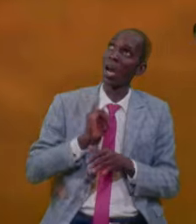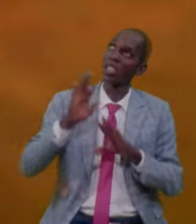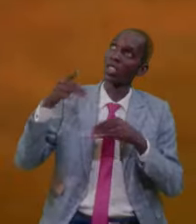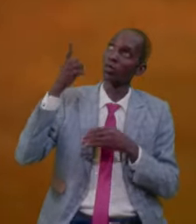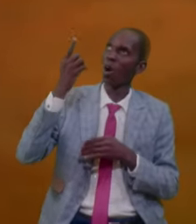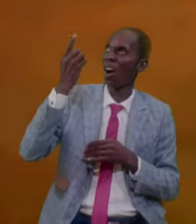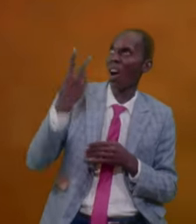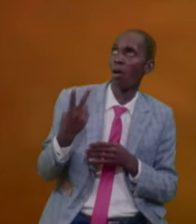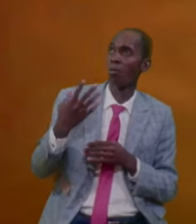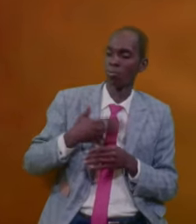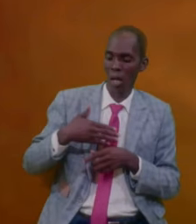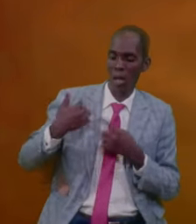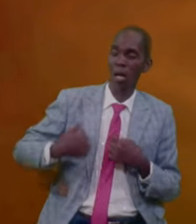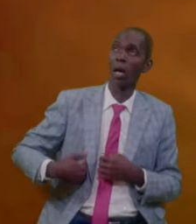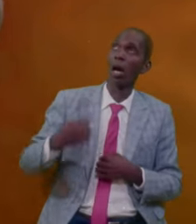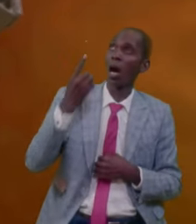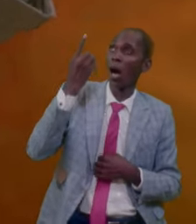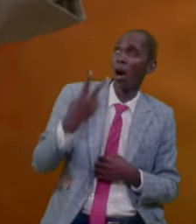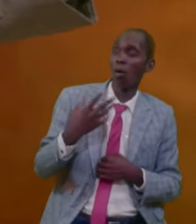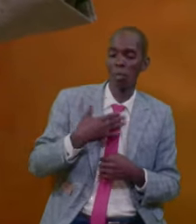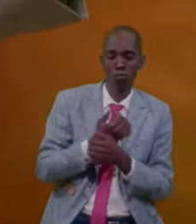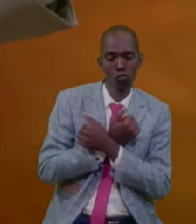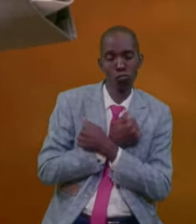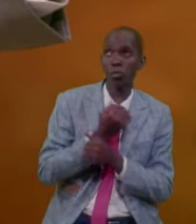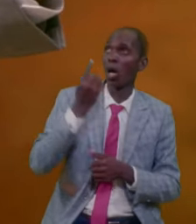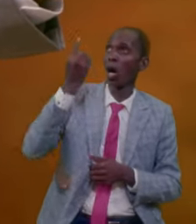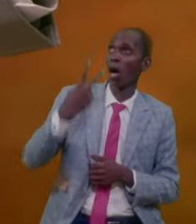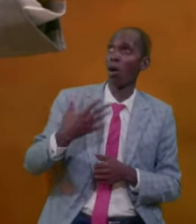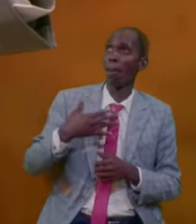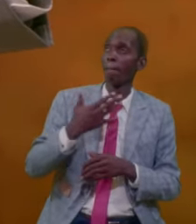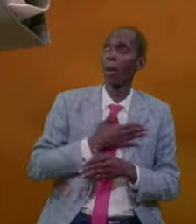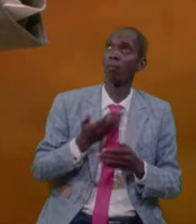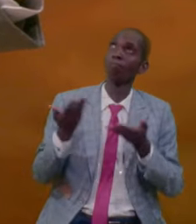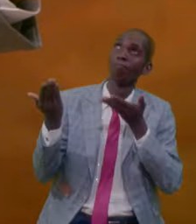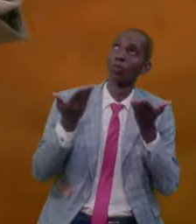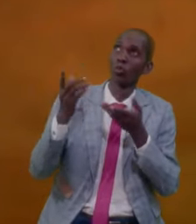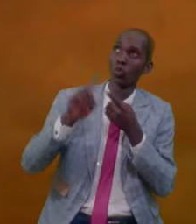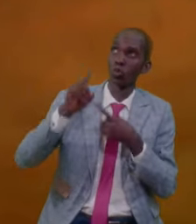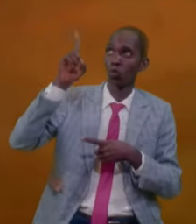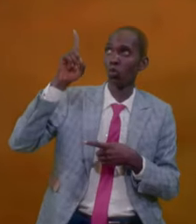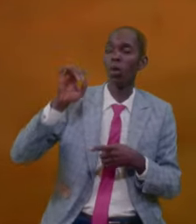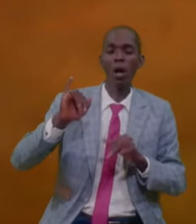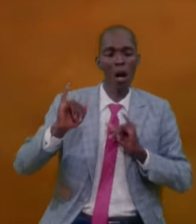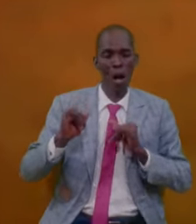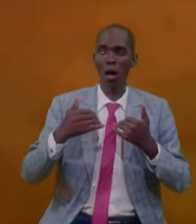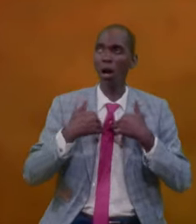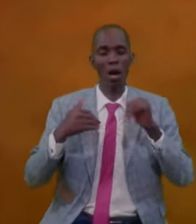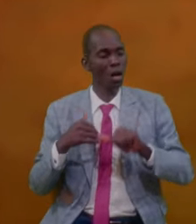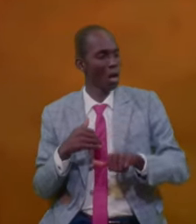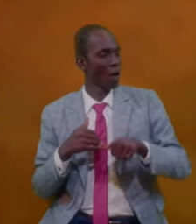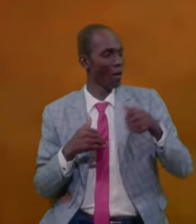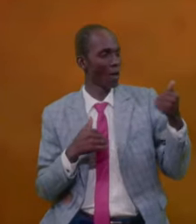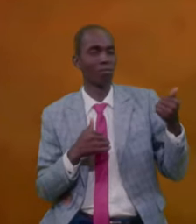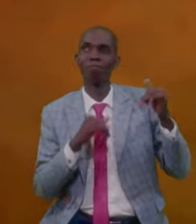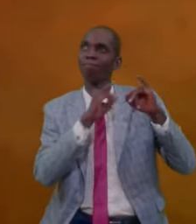my devotion unto you, I have another entity, I have another